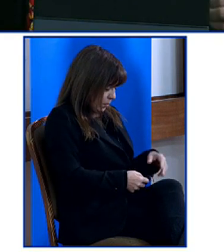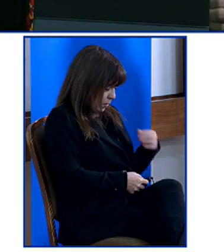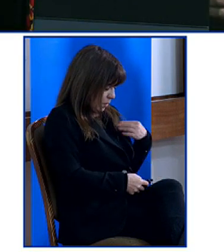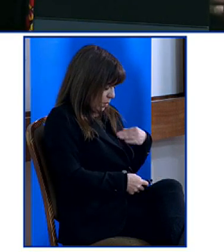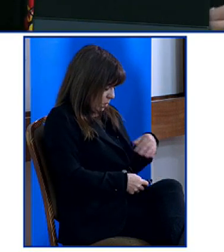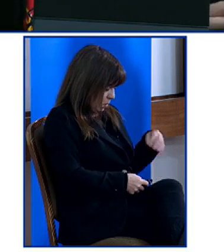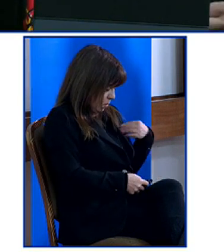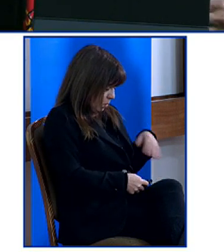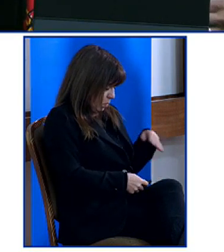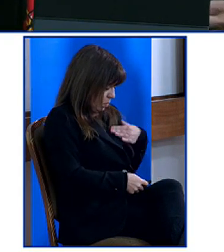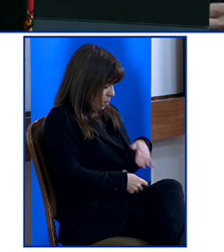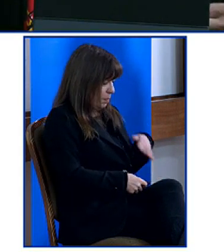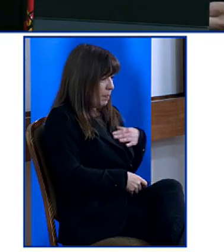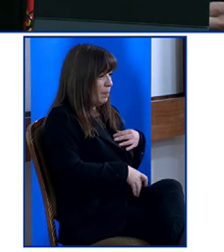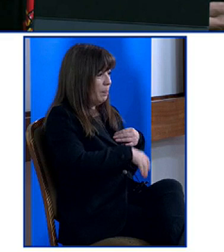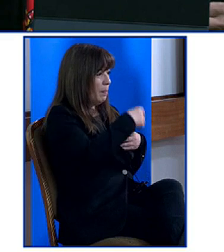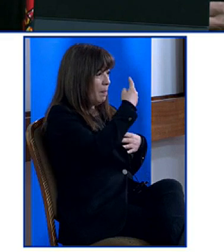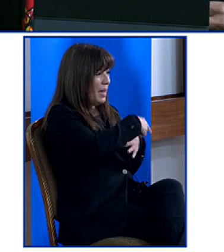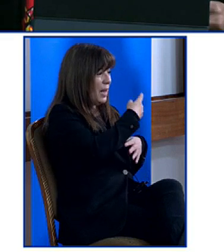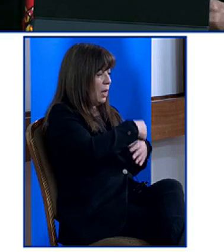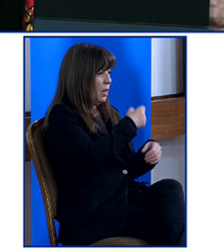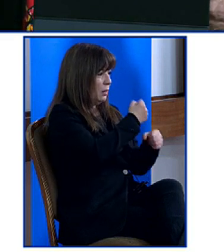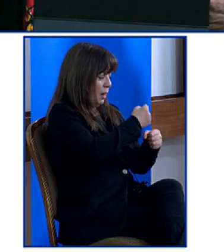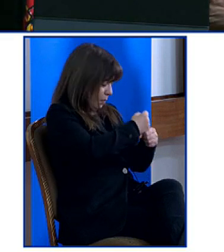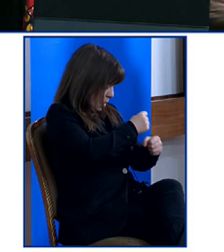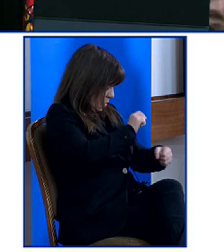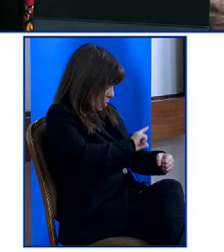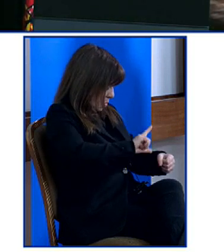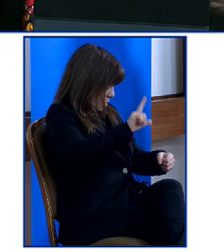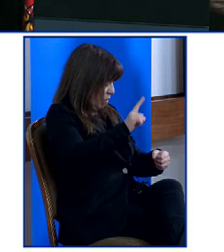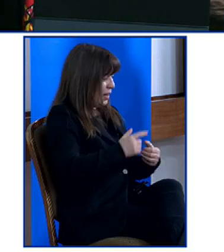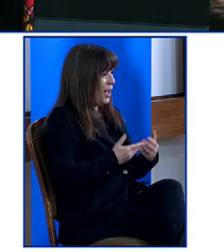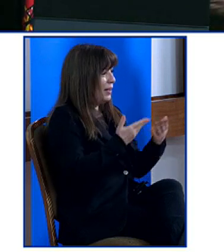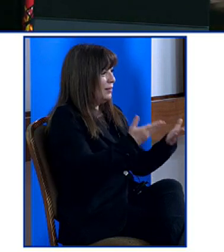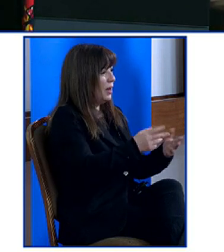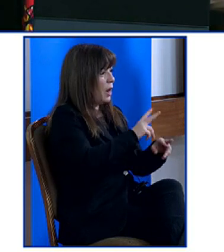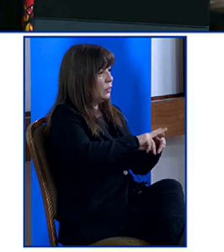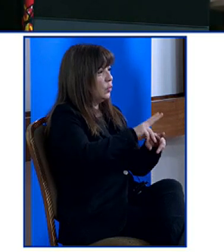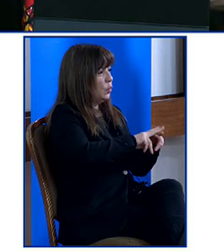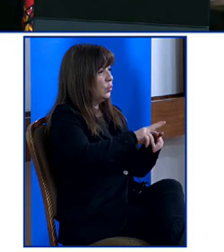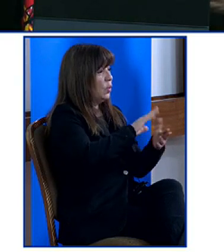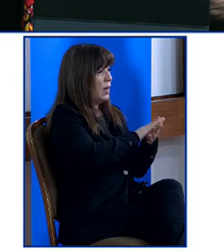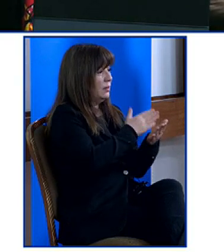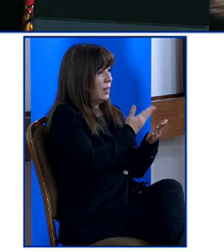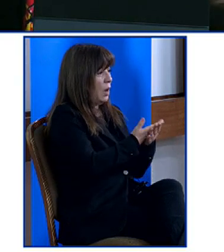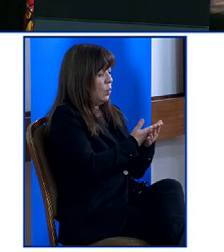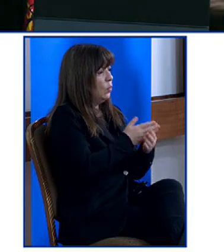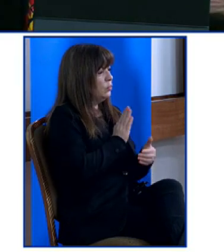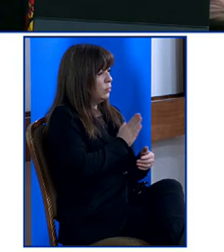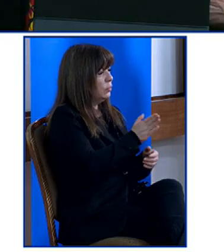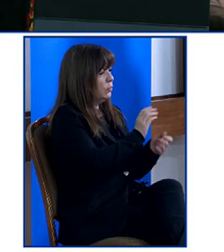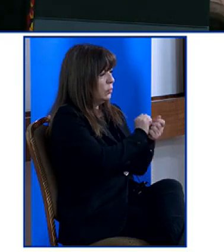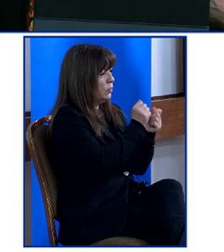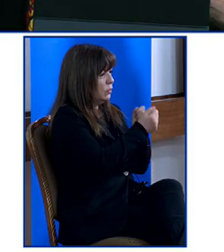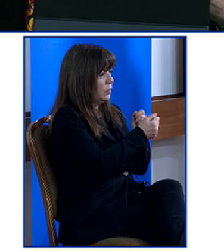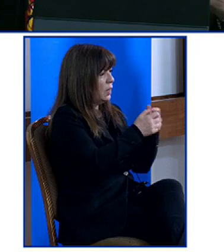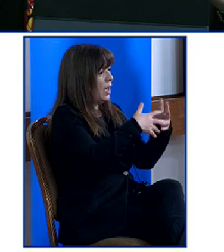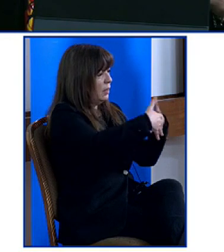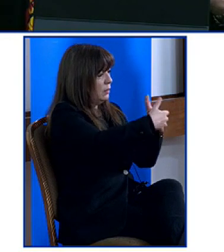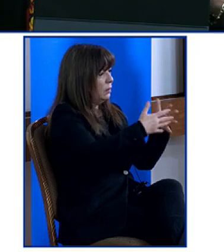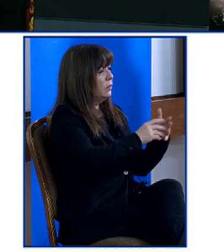scalable, sustainable healthcare solutions. It's interesting that a lot of these new, young,